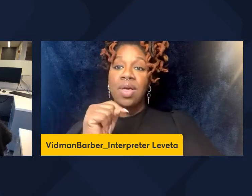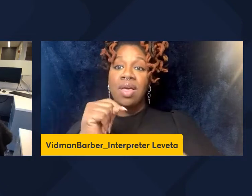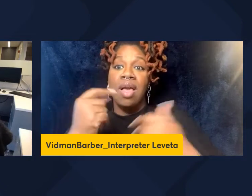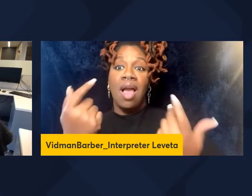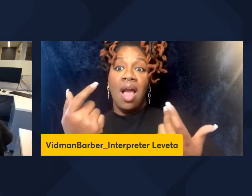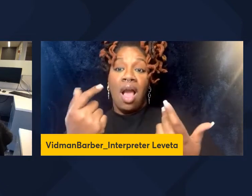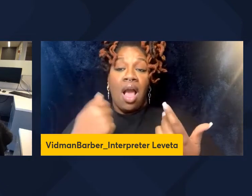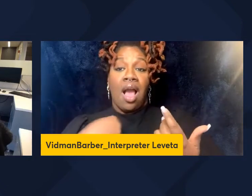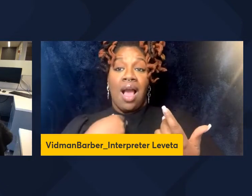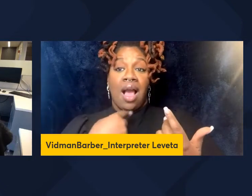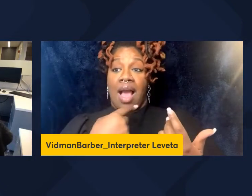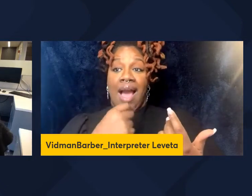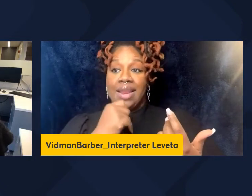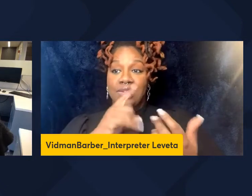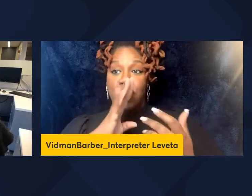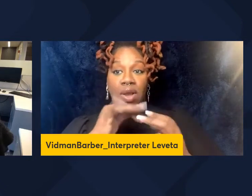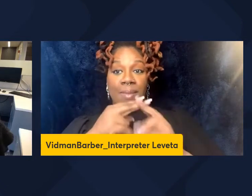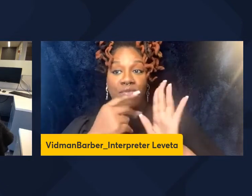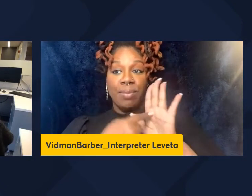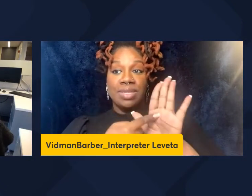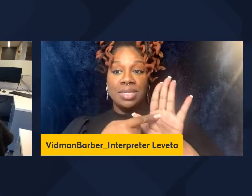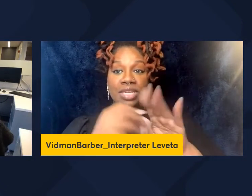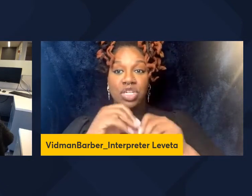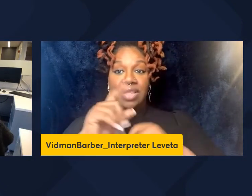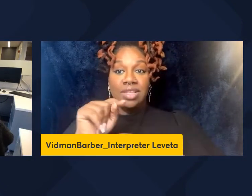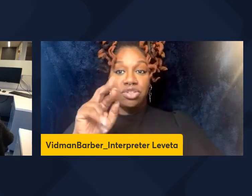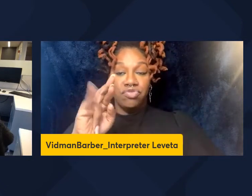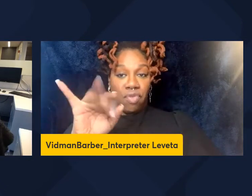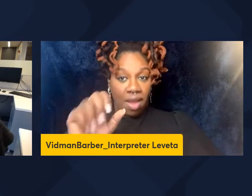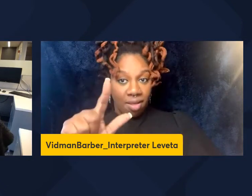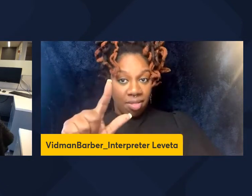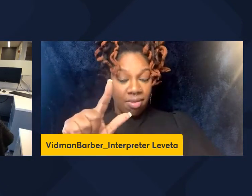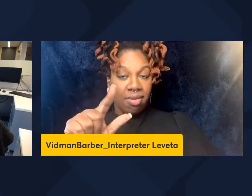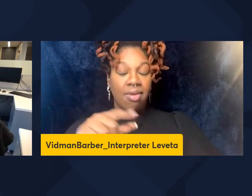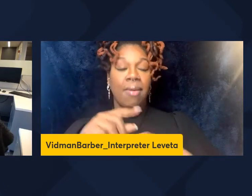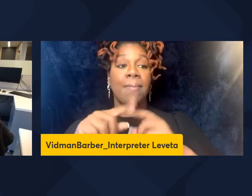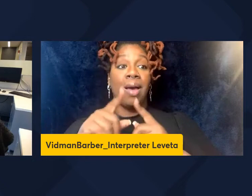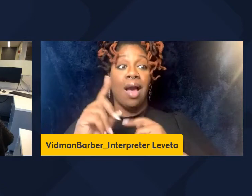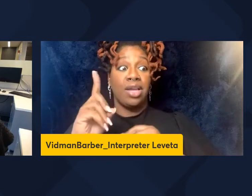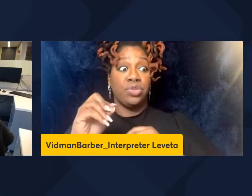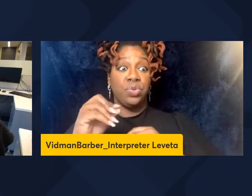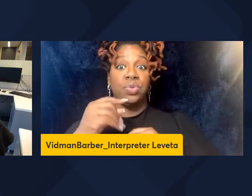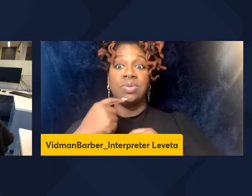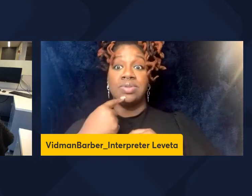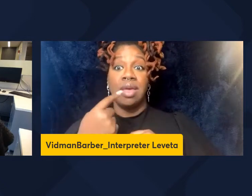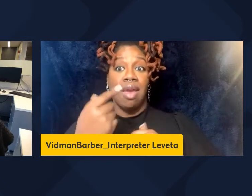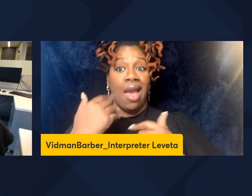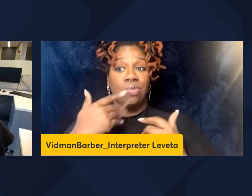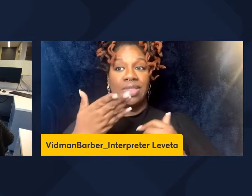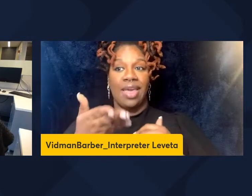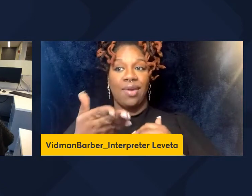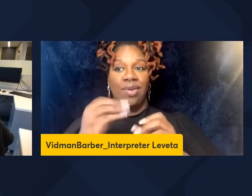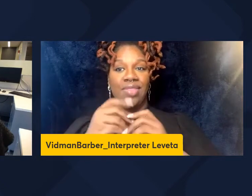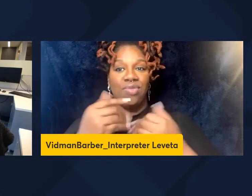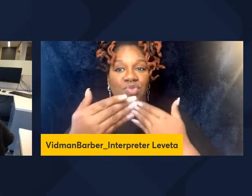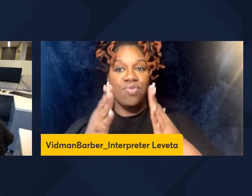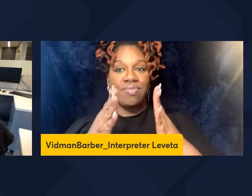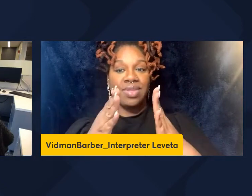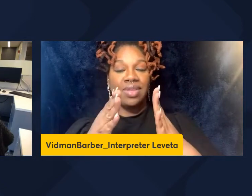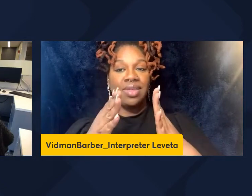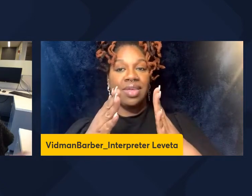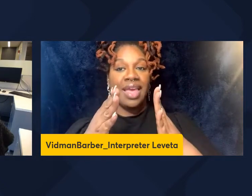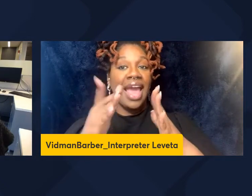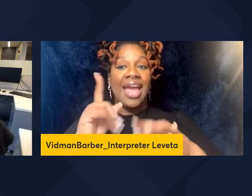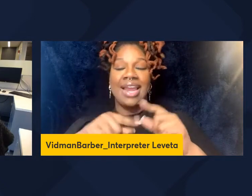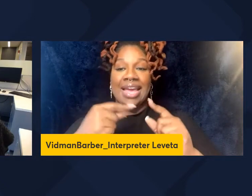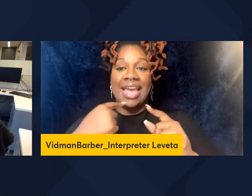about representation in this trial, but what I do say is that I was in the room. And I can't say that